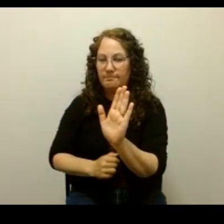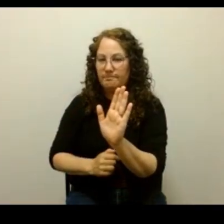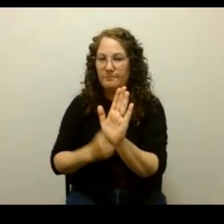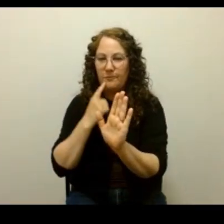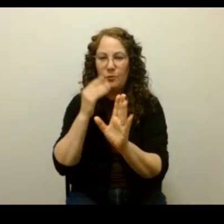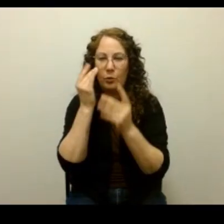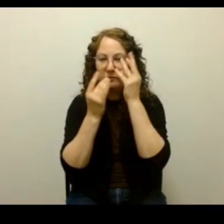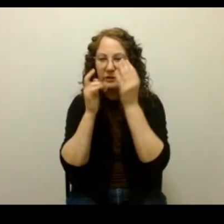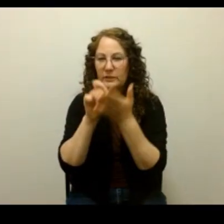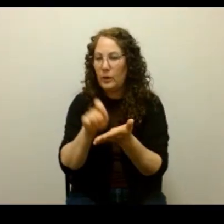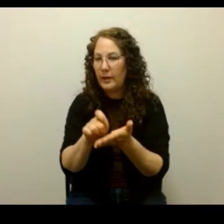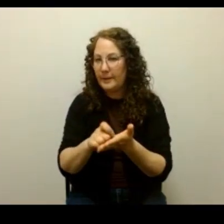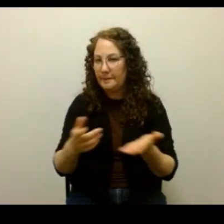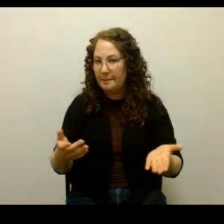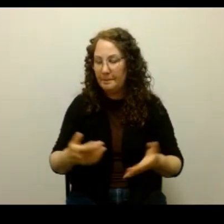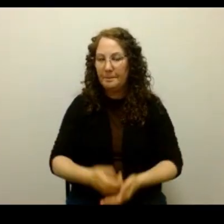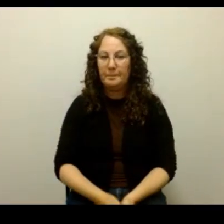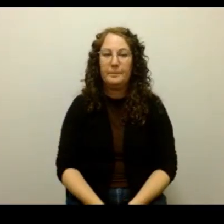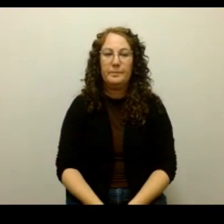reflective writing.